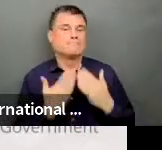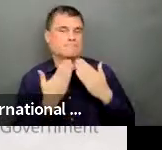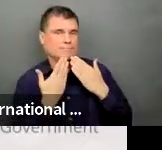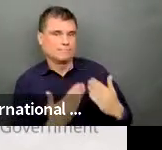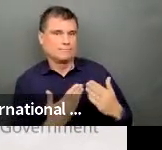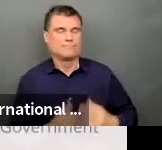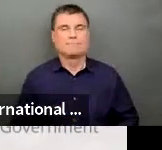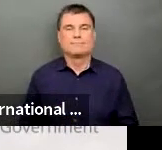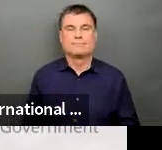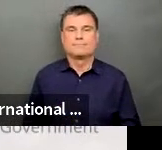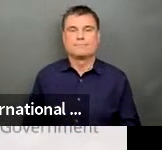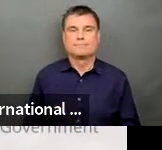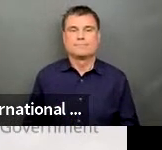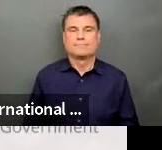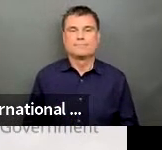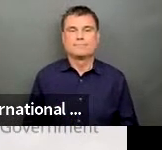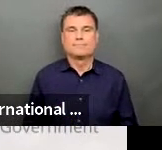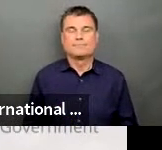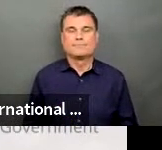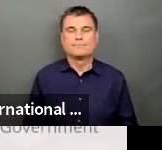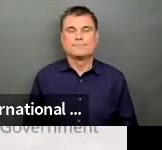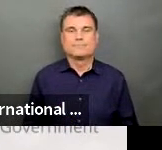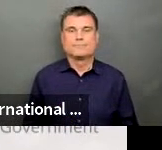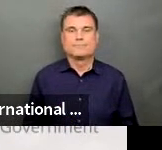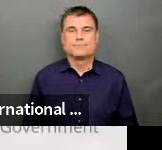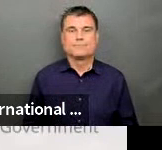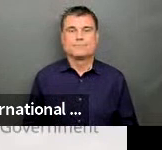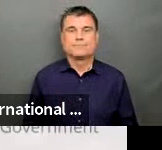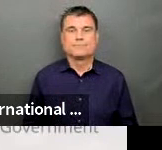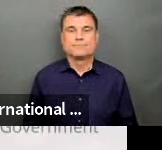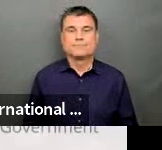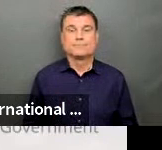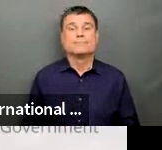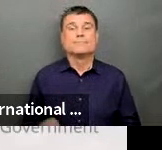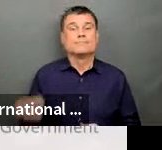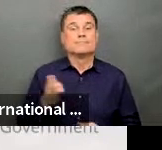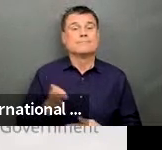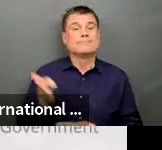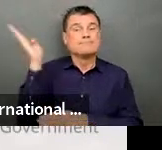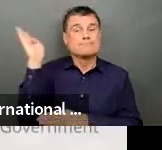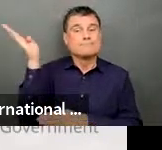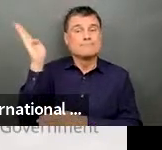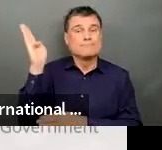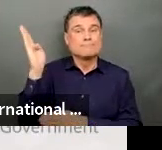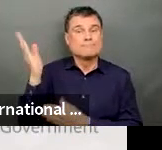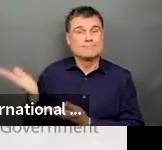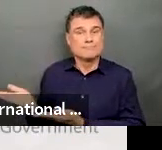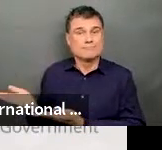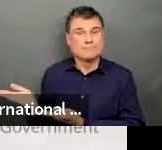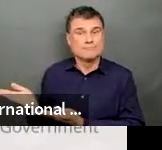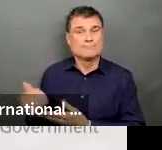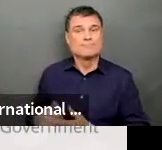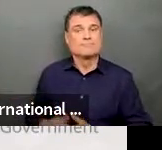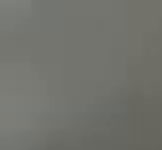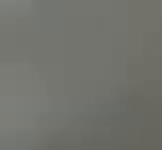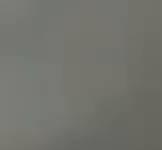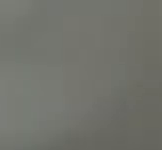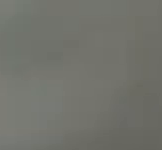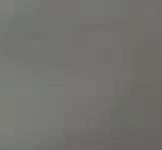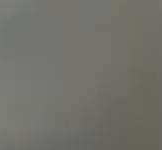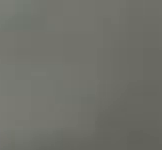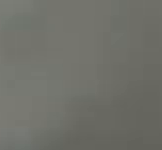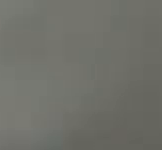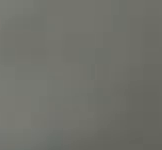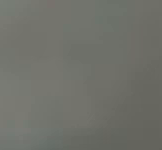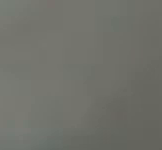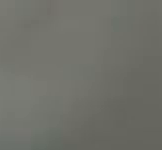Okay, Ekaterina, go ahead, please. Thank you, Peter. Your Excellencies, distinguished participants, ladies and